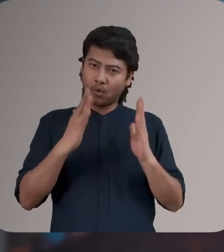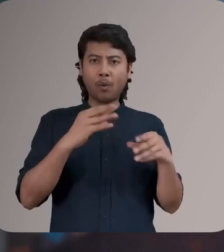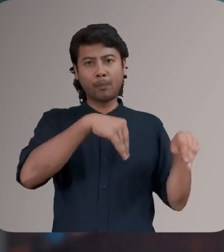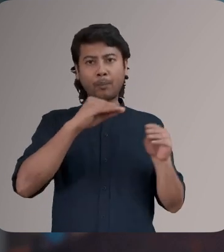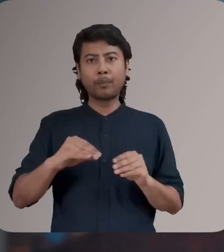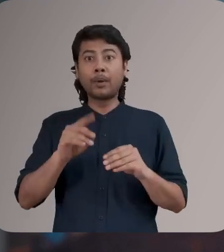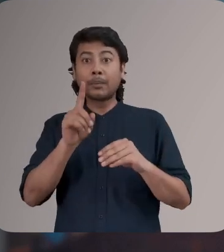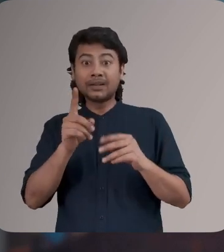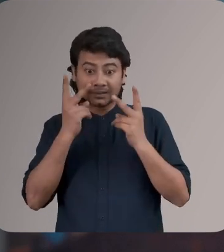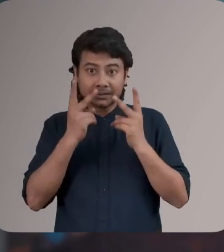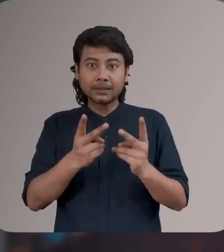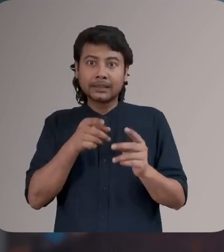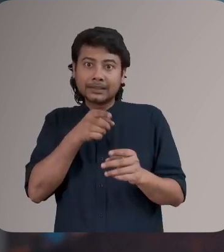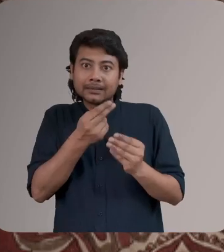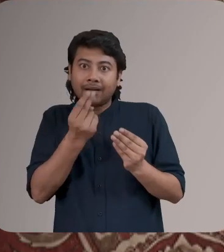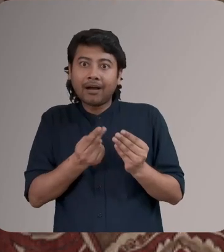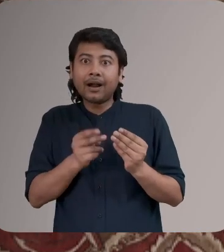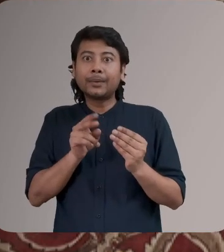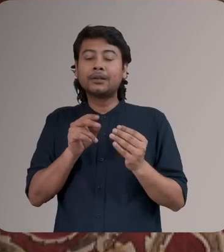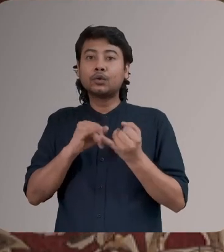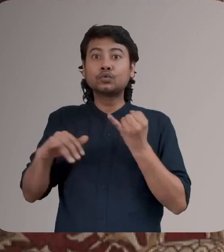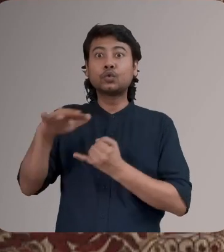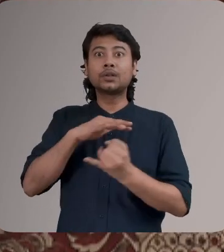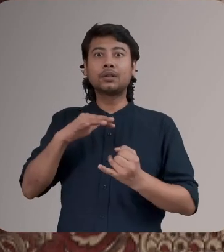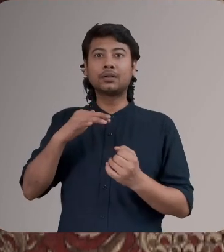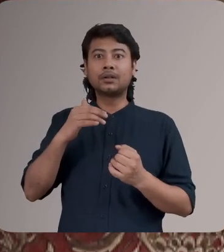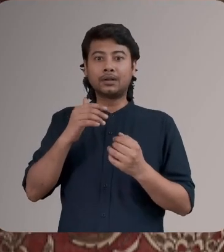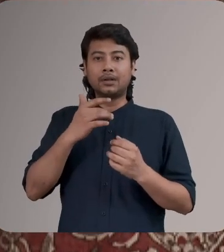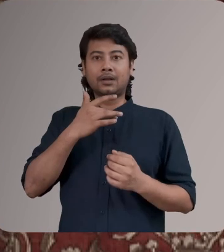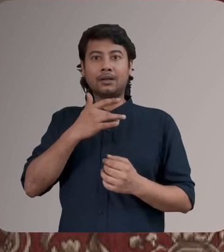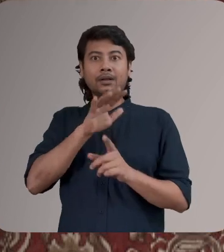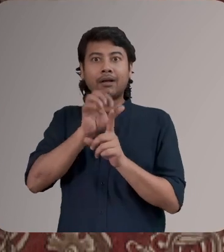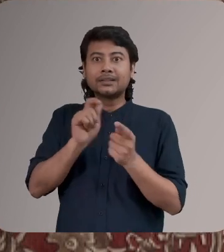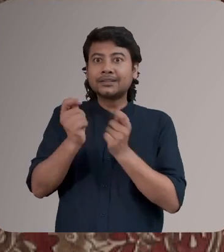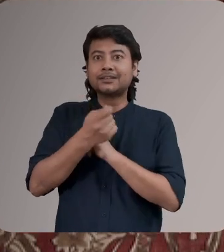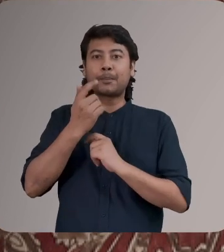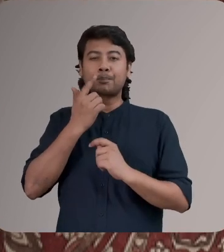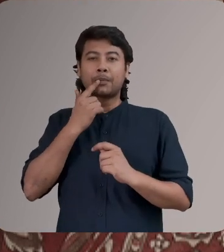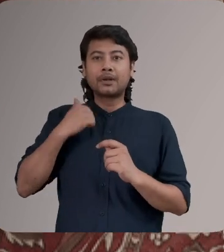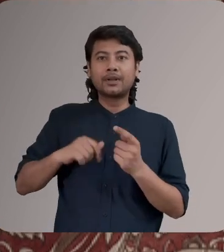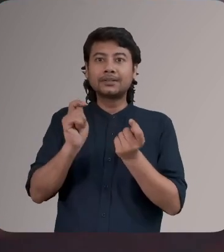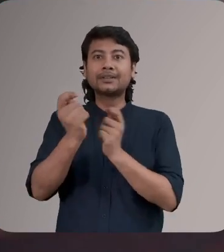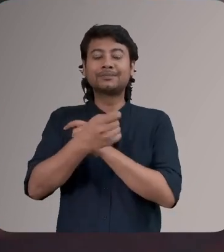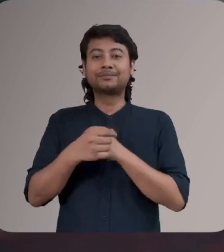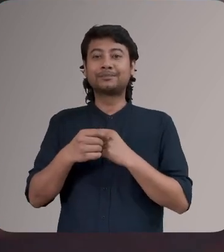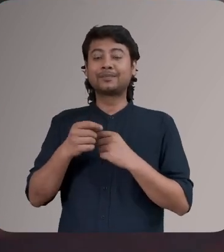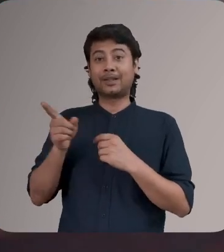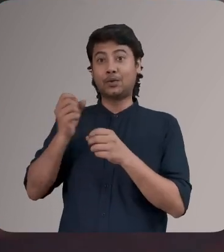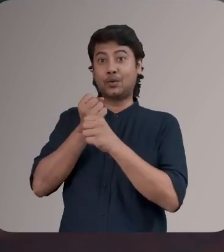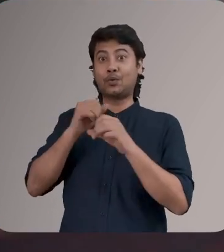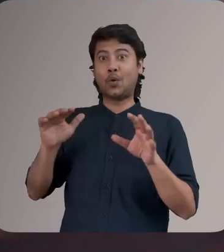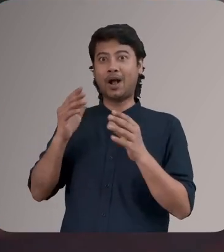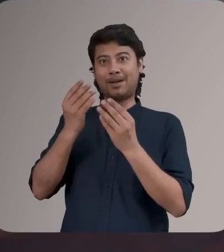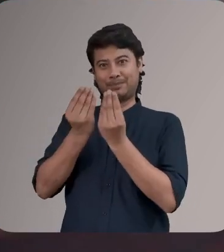one, not only adorned homes but also reflected the evolving tastes and aspirations of societies. Just like the